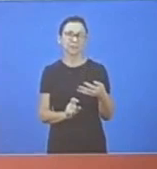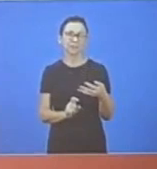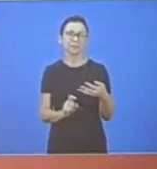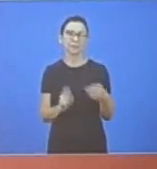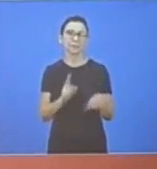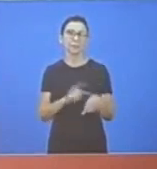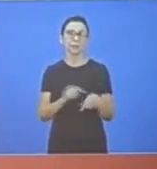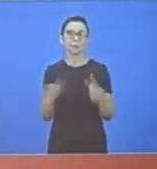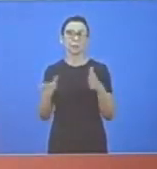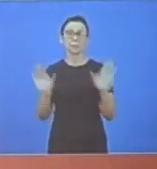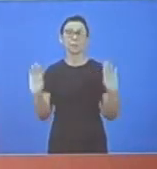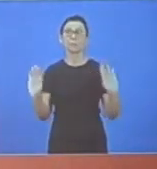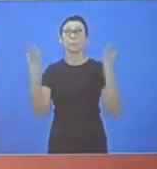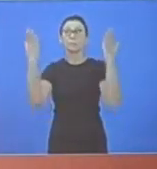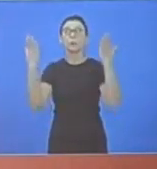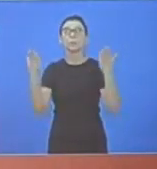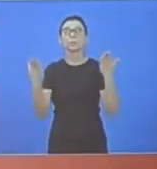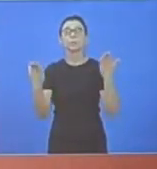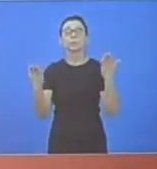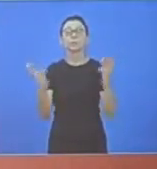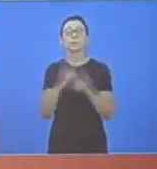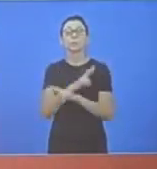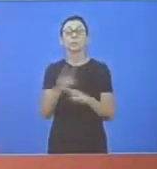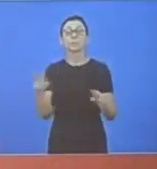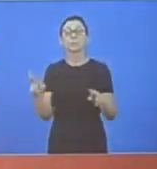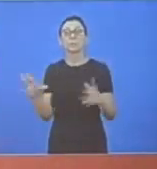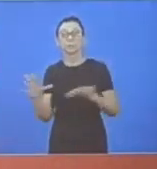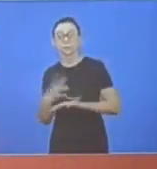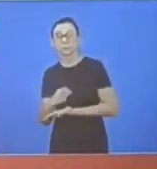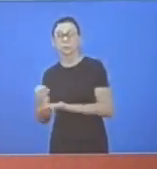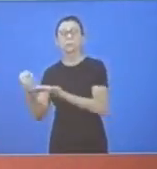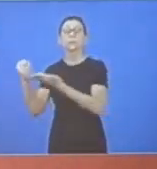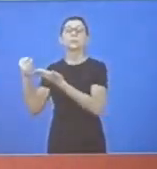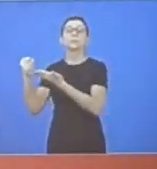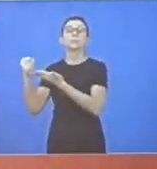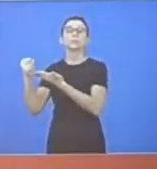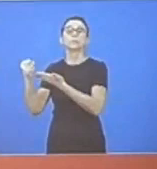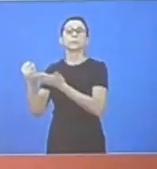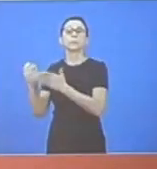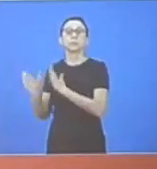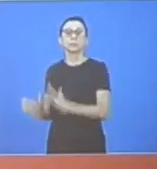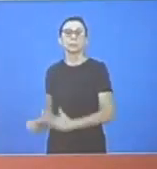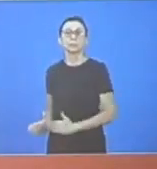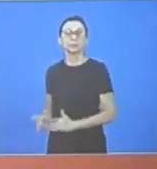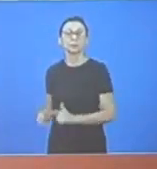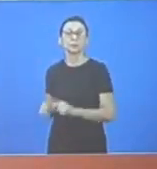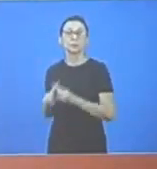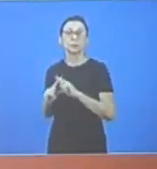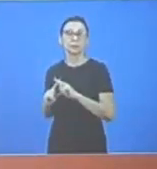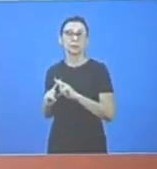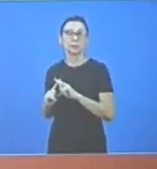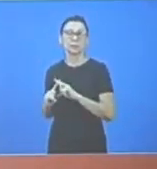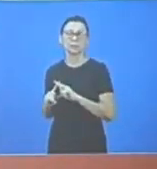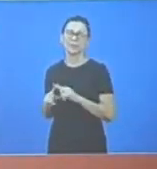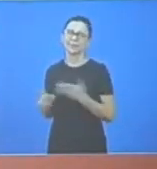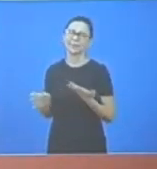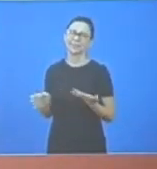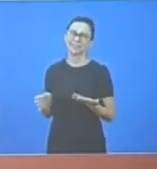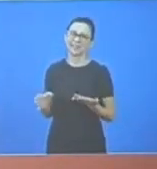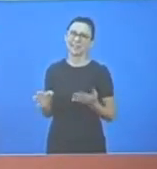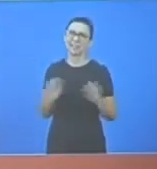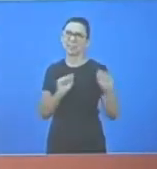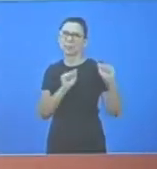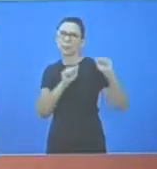the rapture of the church. What Jesus says about the rapture of the church? The church will